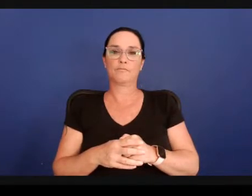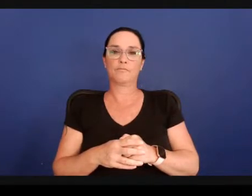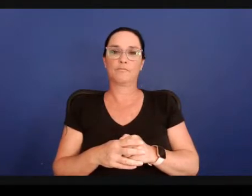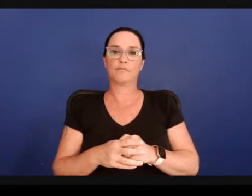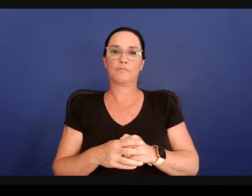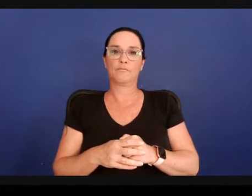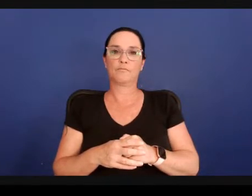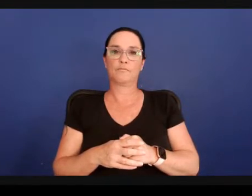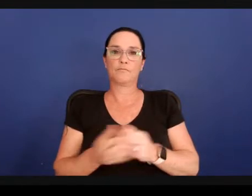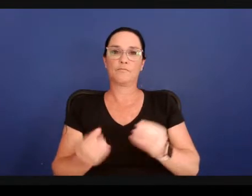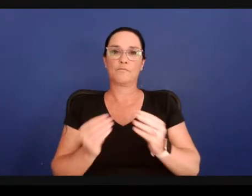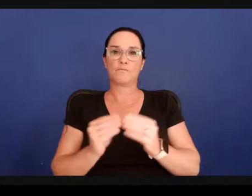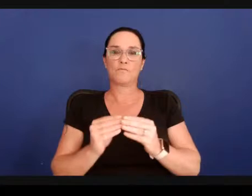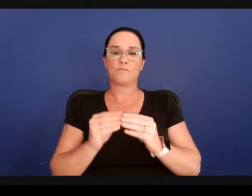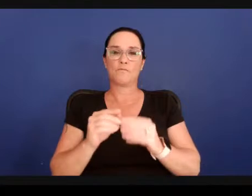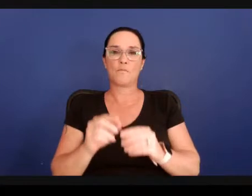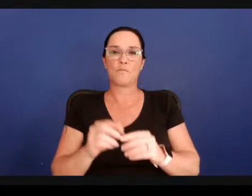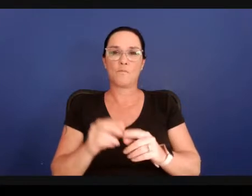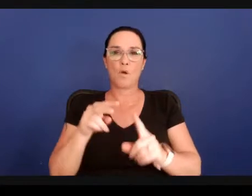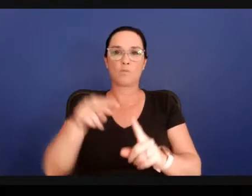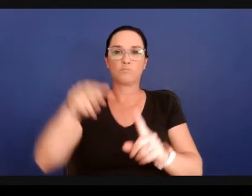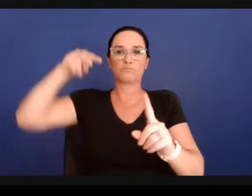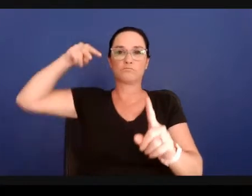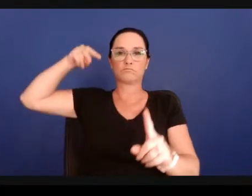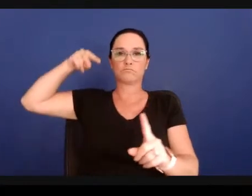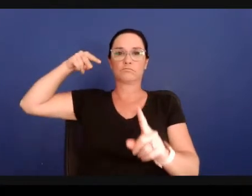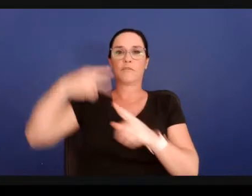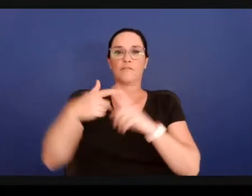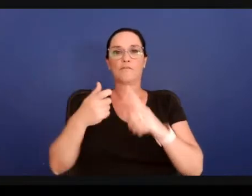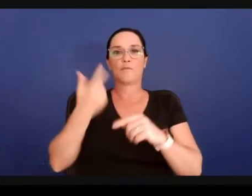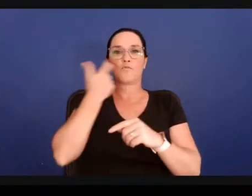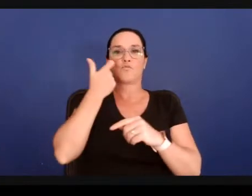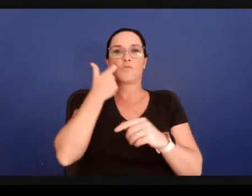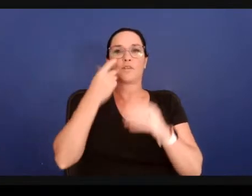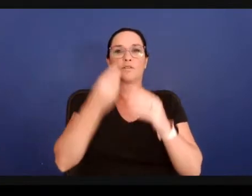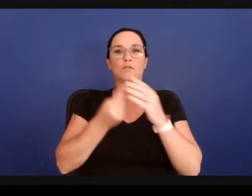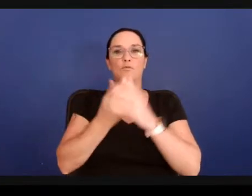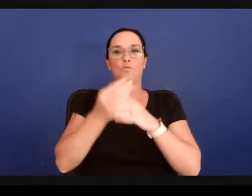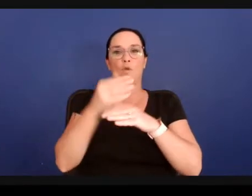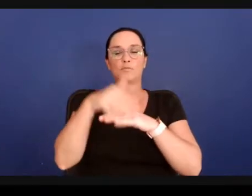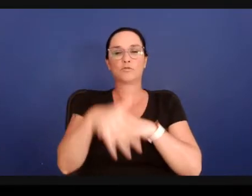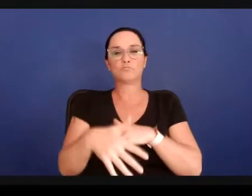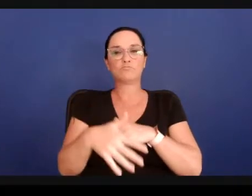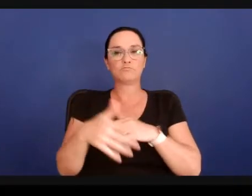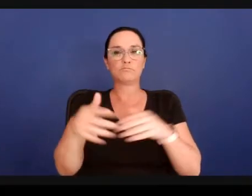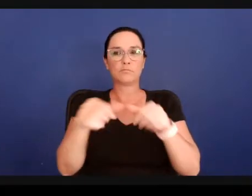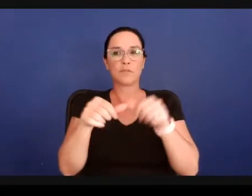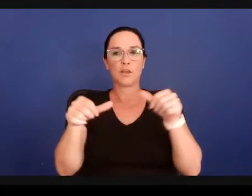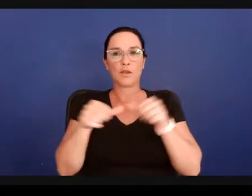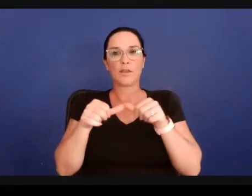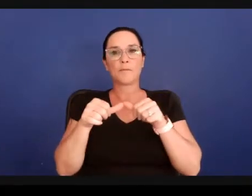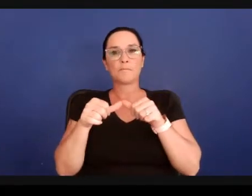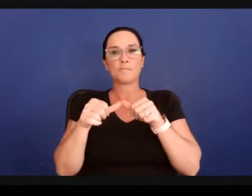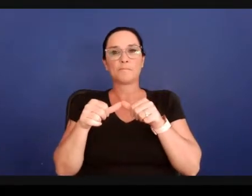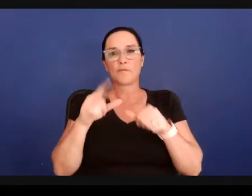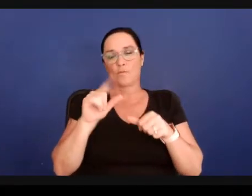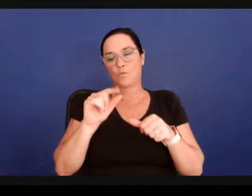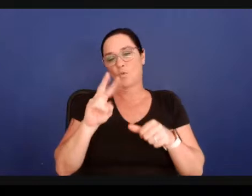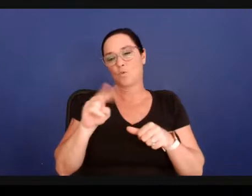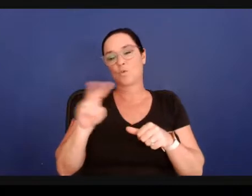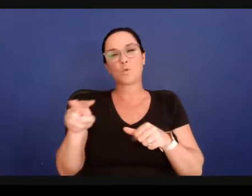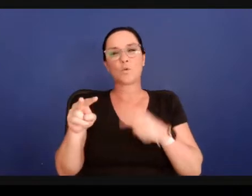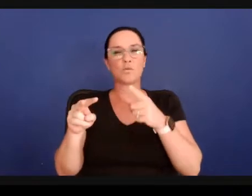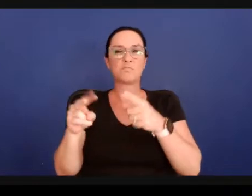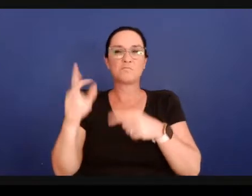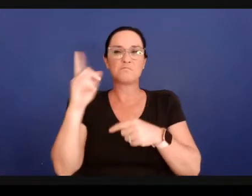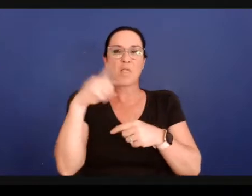Further from the east, looking at the recent eruption site from September 2022. It's looking pretty quiet there. A little